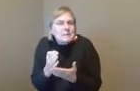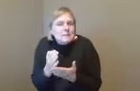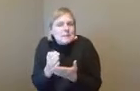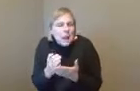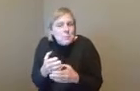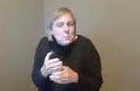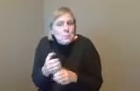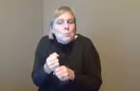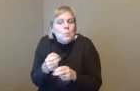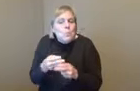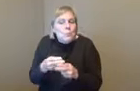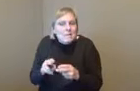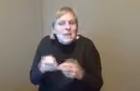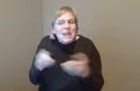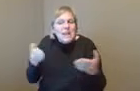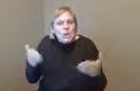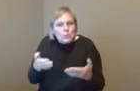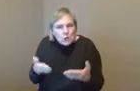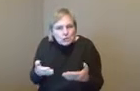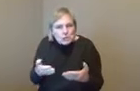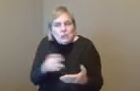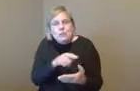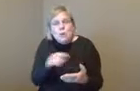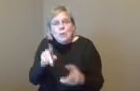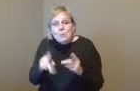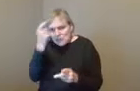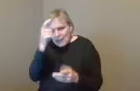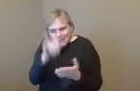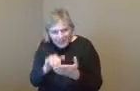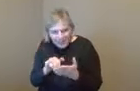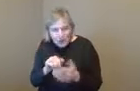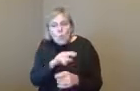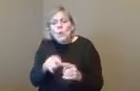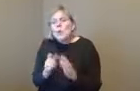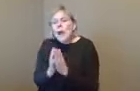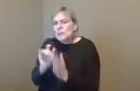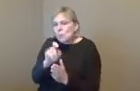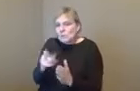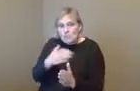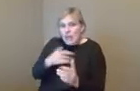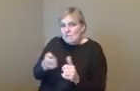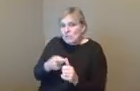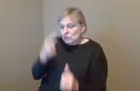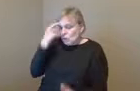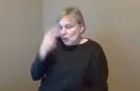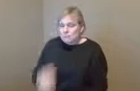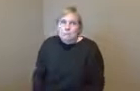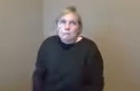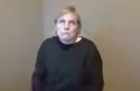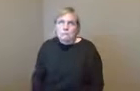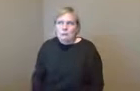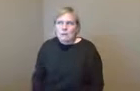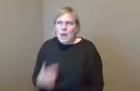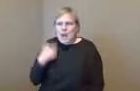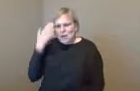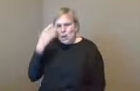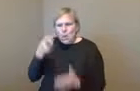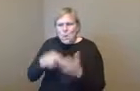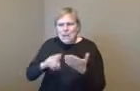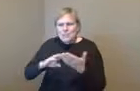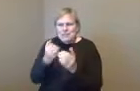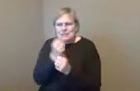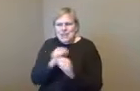brief introduction so that people understand that. Because when you asked the question, my first thought was, gosh, I don't know what the